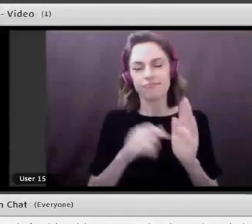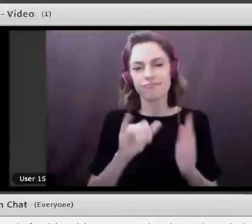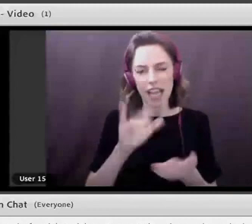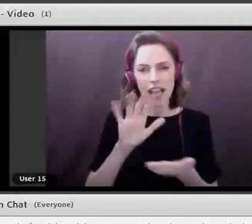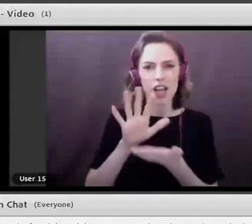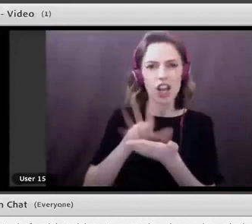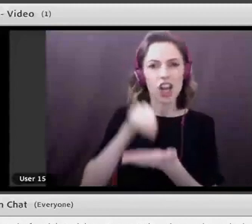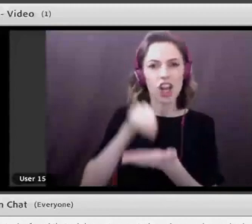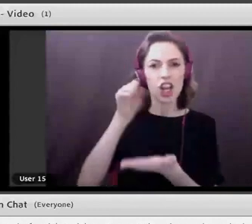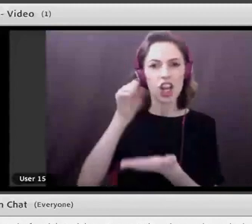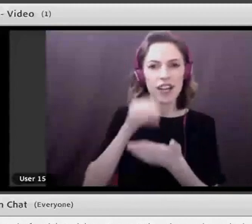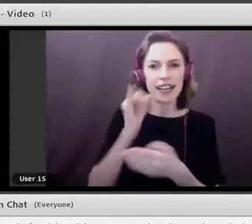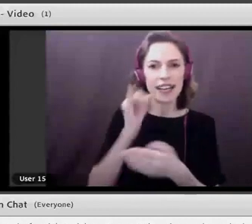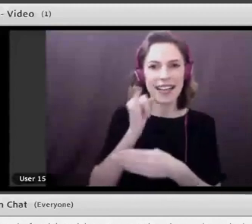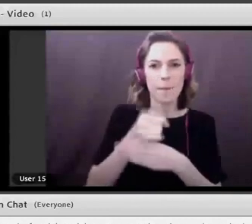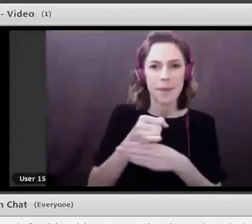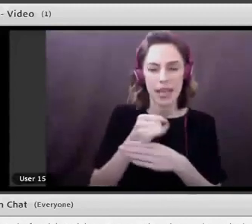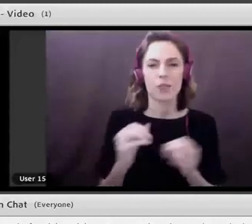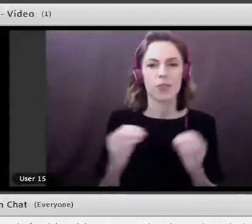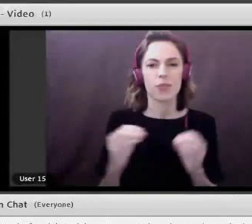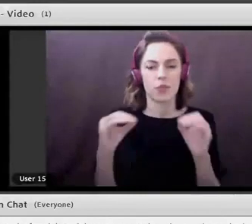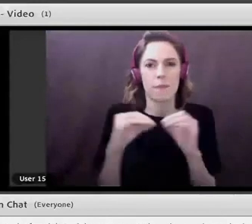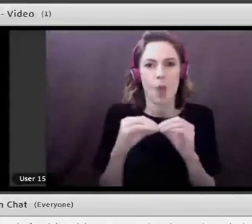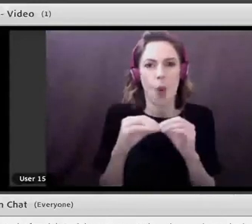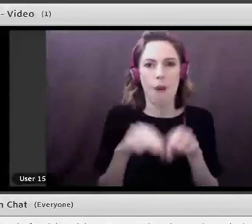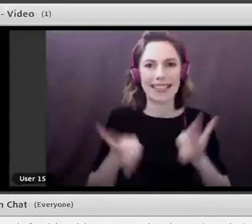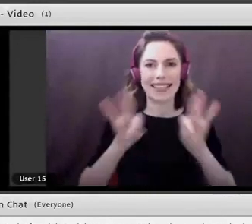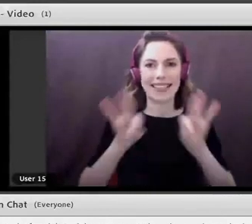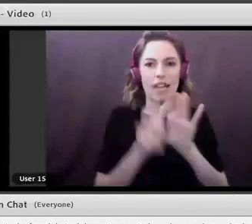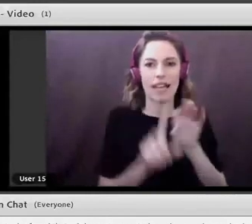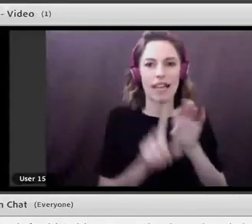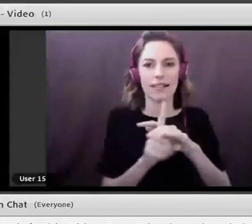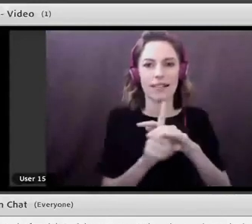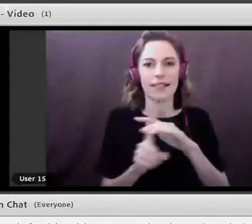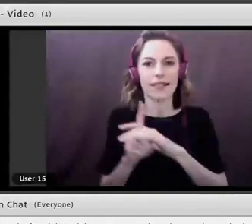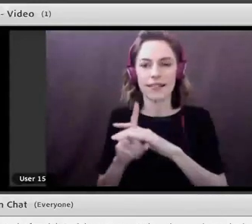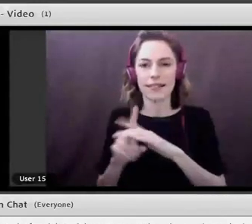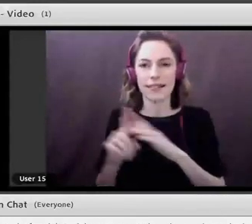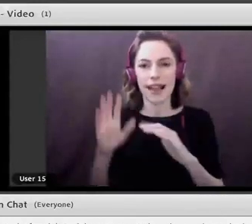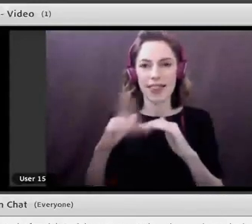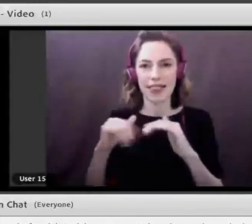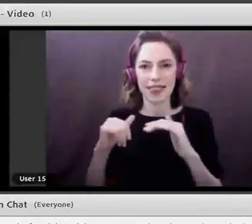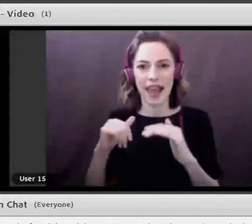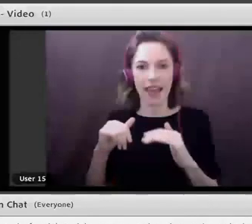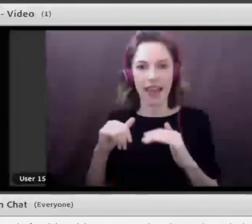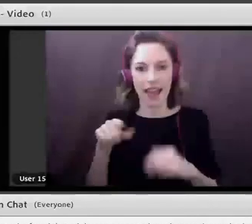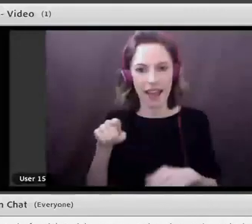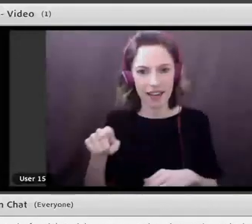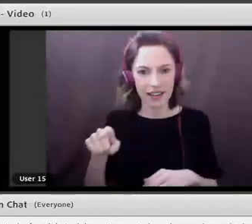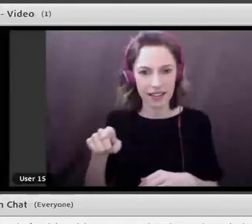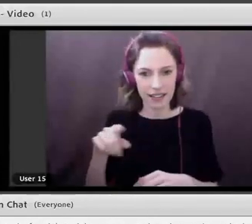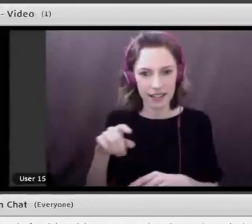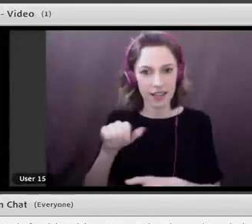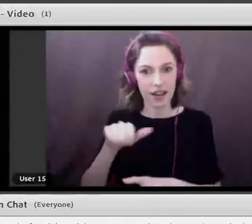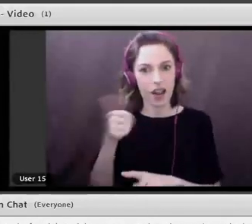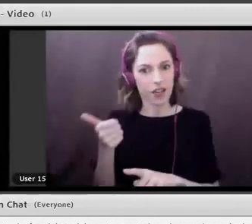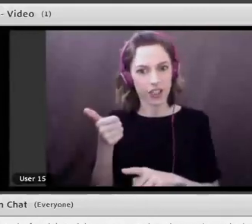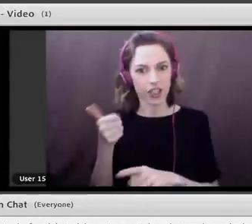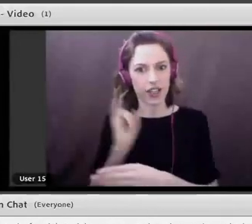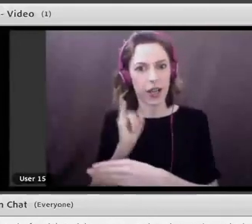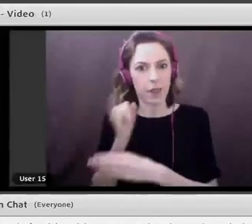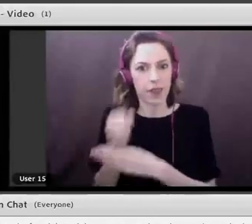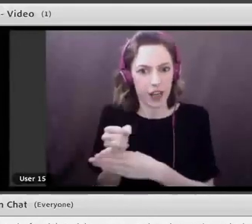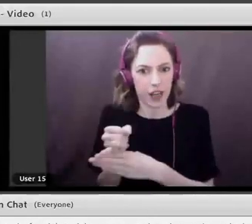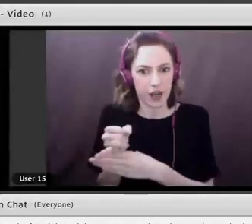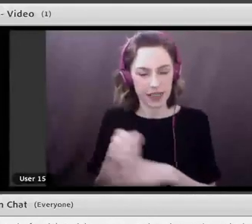physical impairments. So if we're obviously not addressing them in our programming, then it becomes less relevant to measure them. But if it